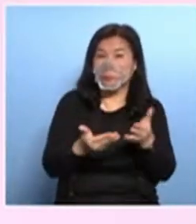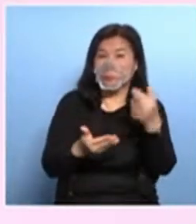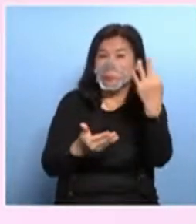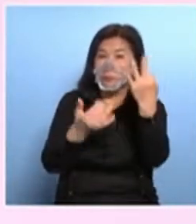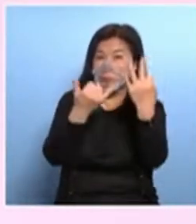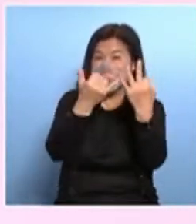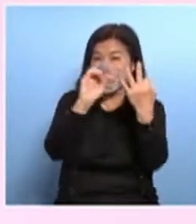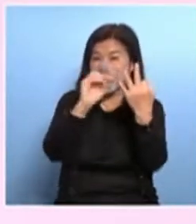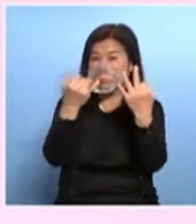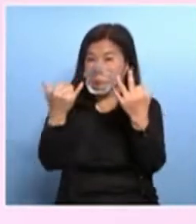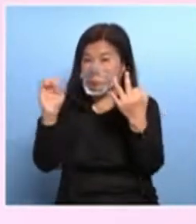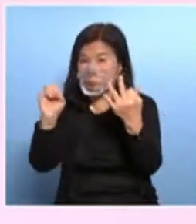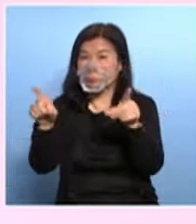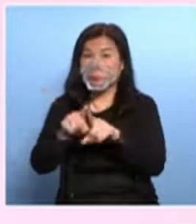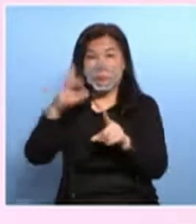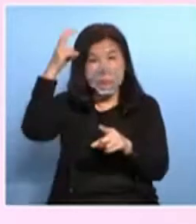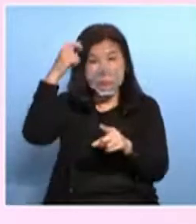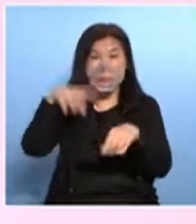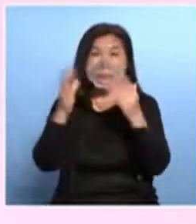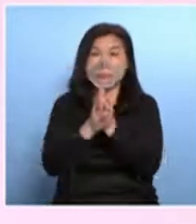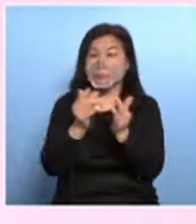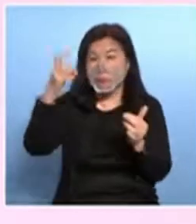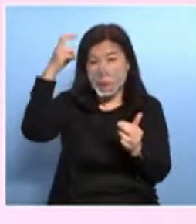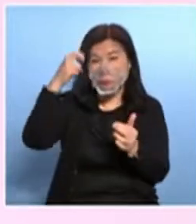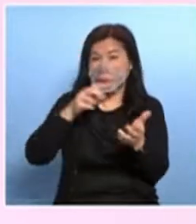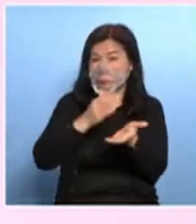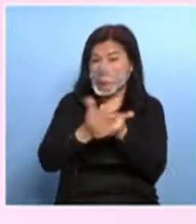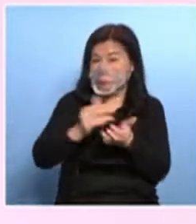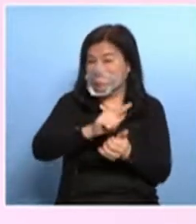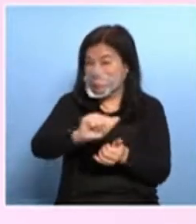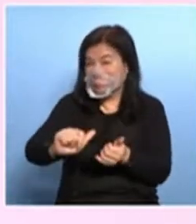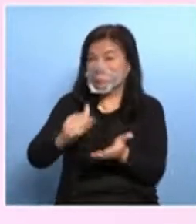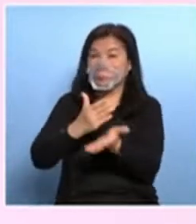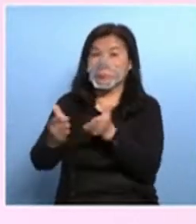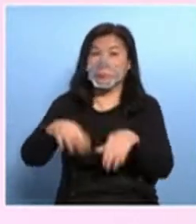projects, contribute proactively to helping our country achieve its